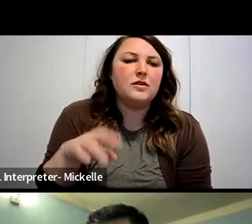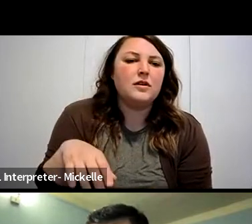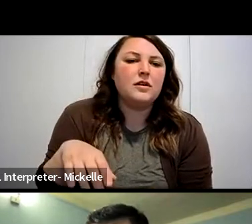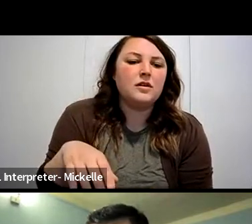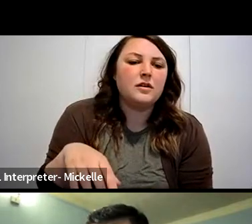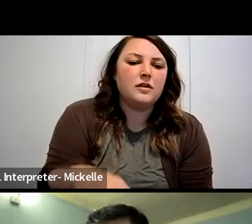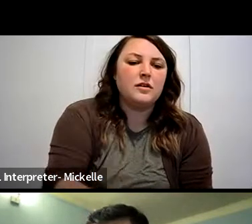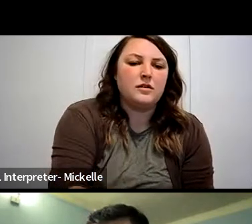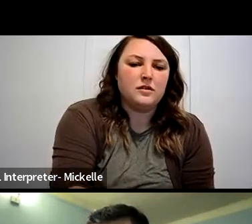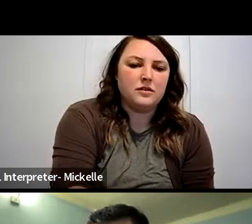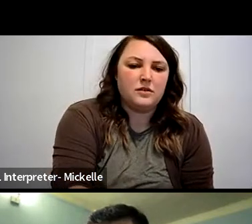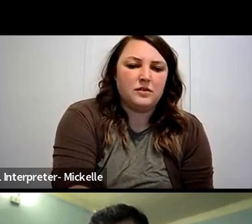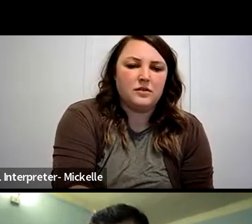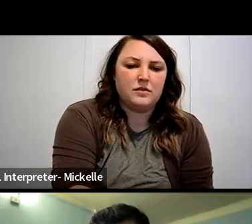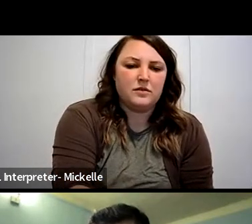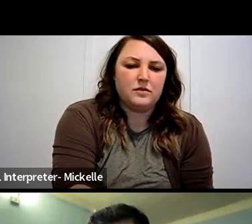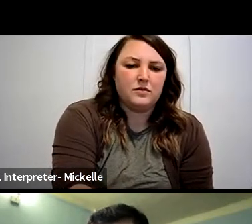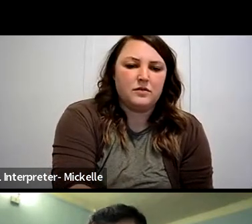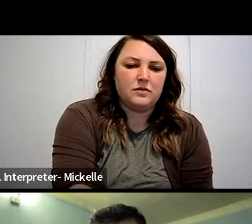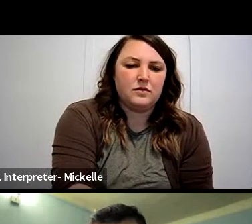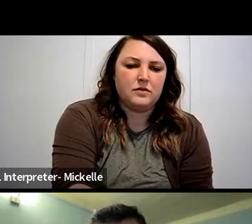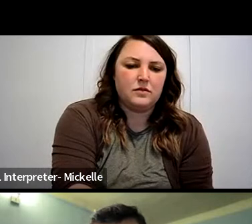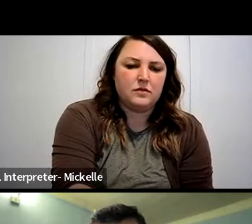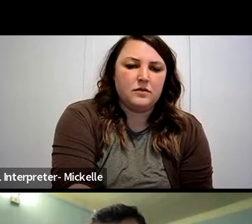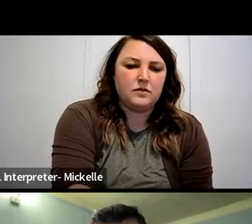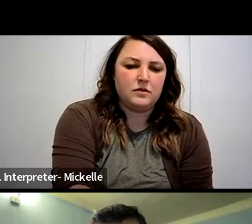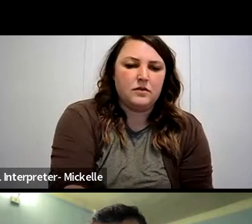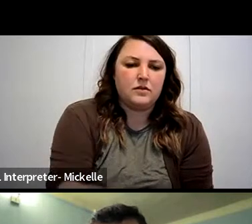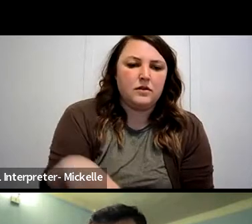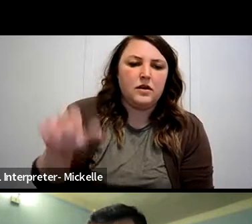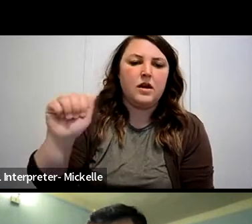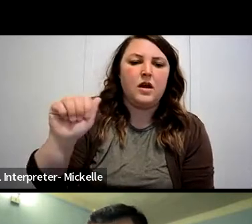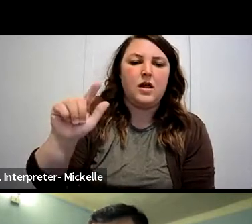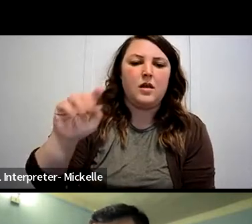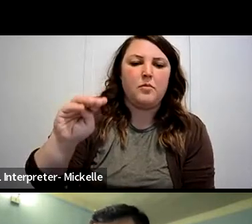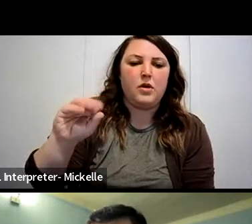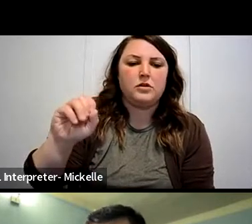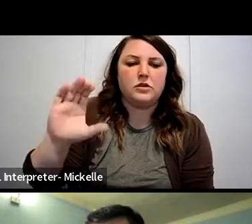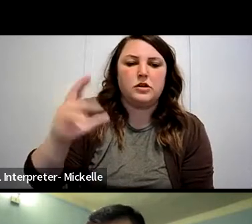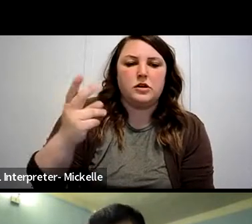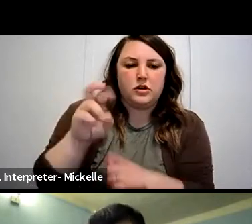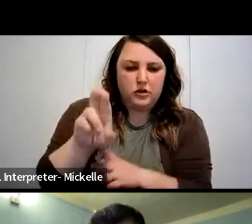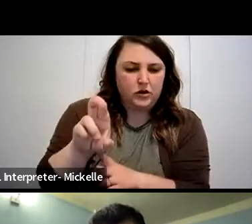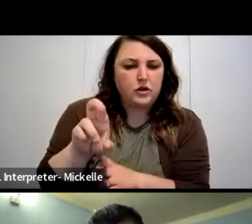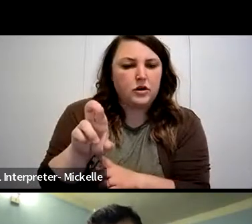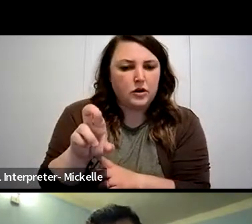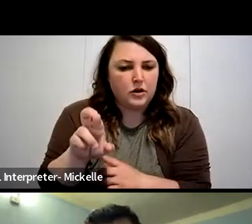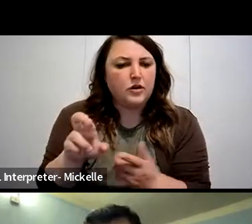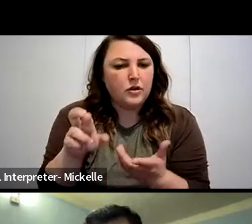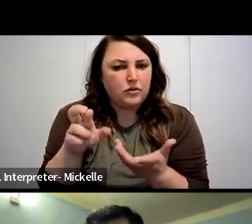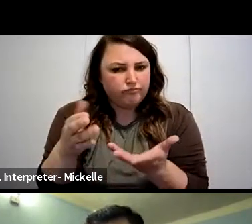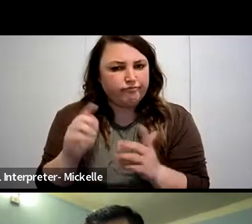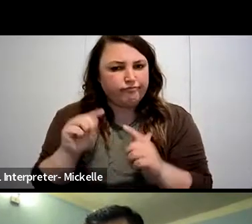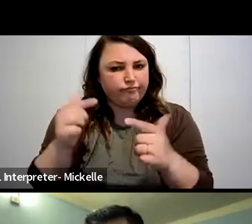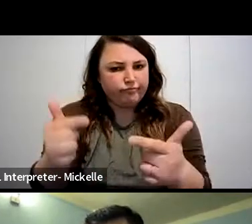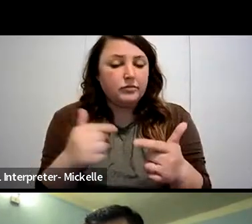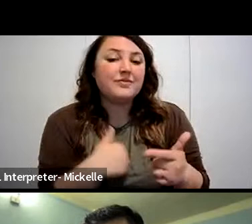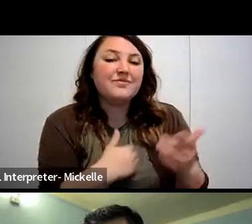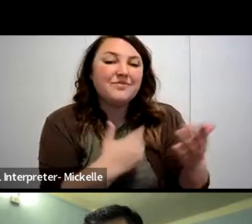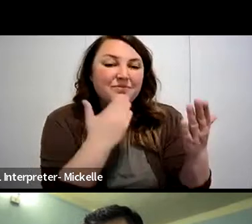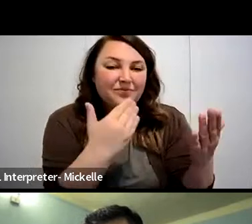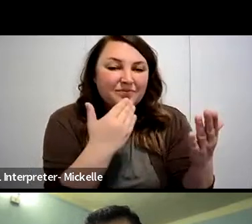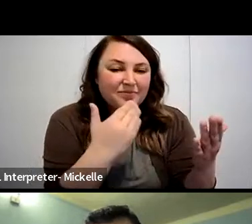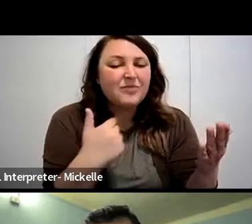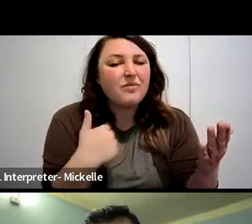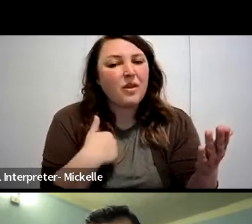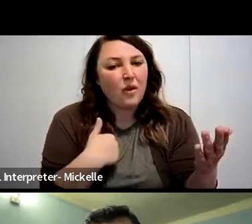Thank you very much. Very kind of you. Excellencies, ladies and gentlemen, dear colleagues. It is my pleasure to welcome you all on